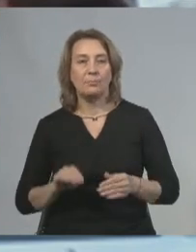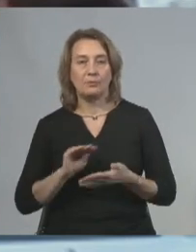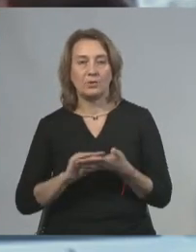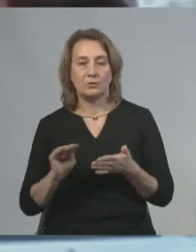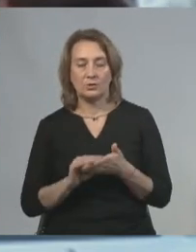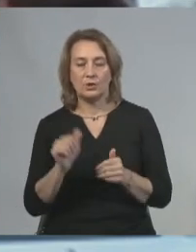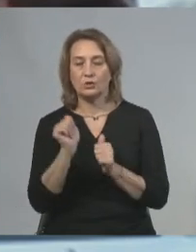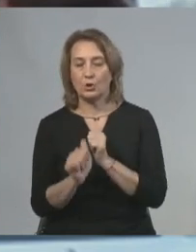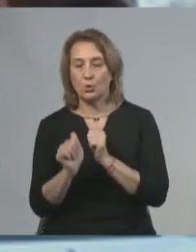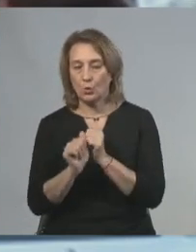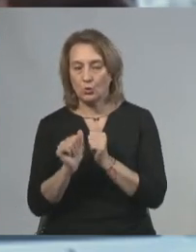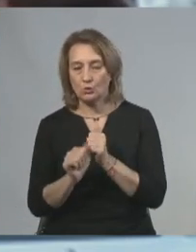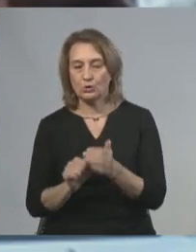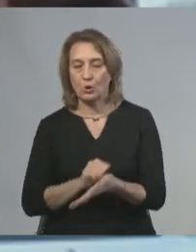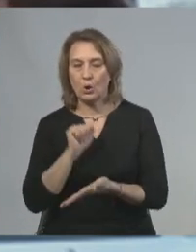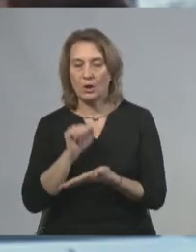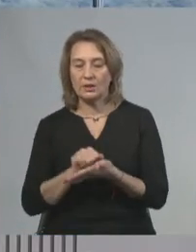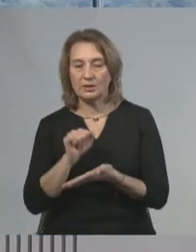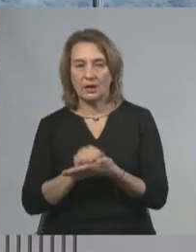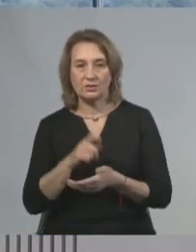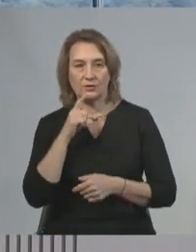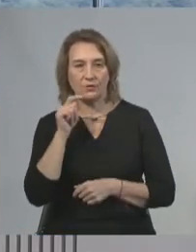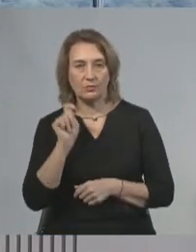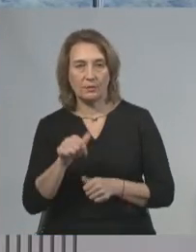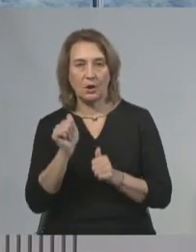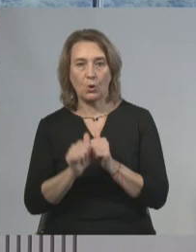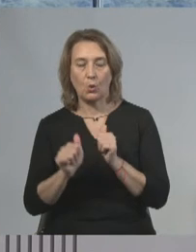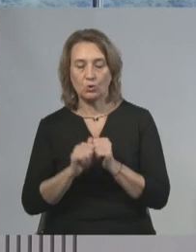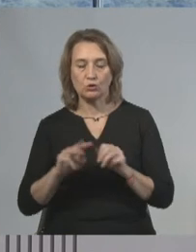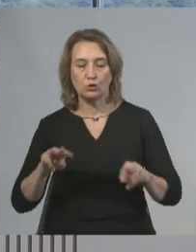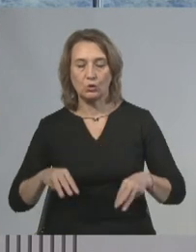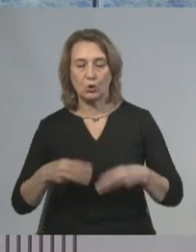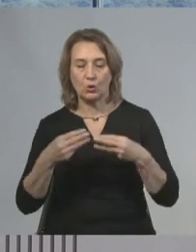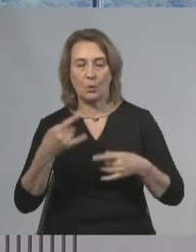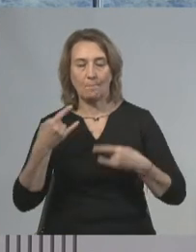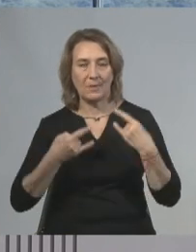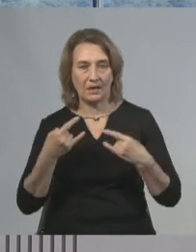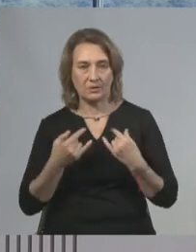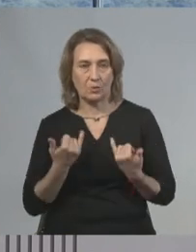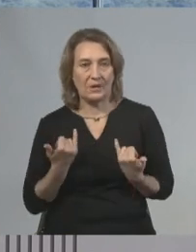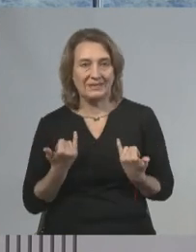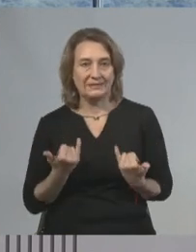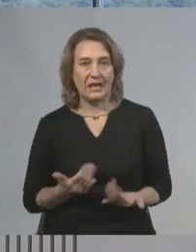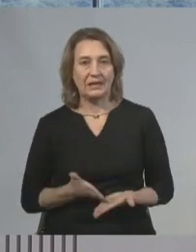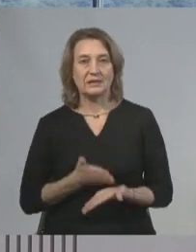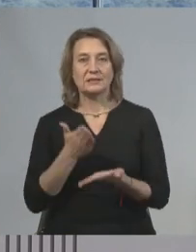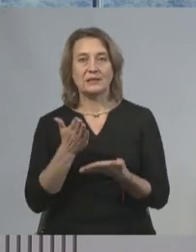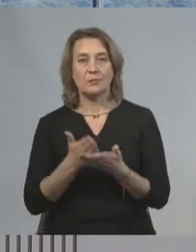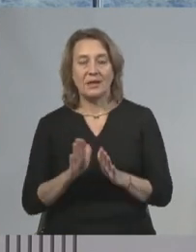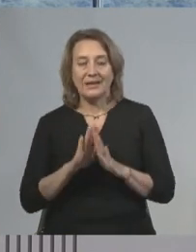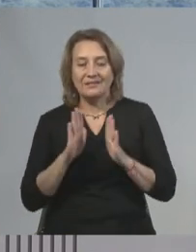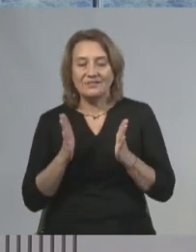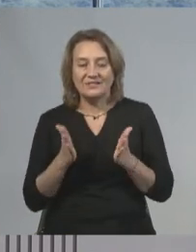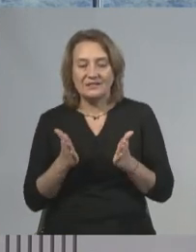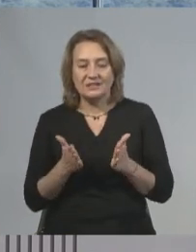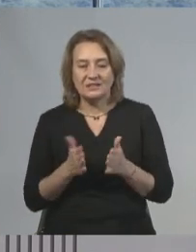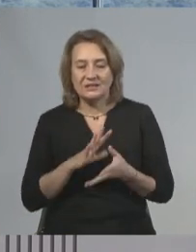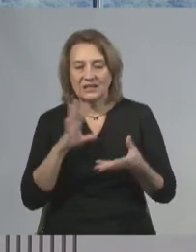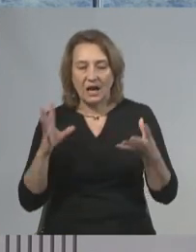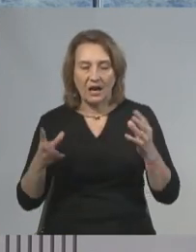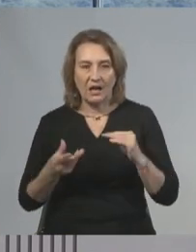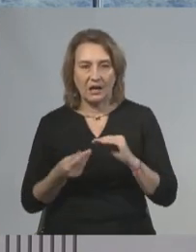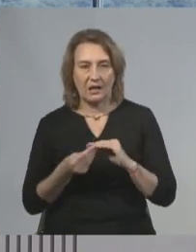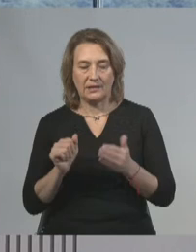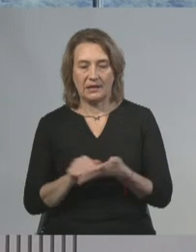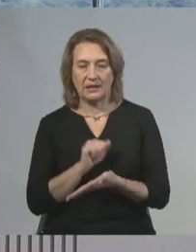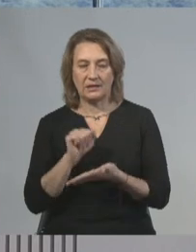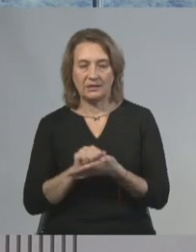thanks so much mila i think that we need such protocols in every media in every editorial office because right now we have